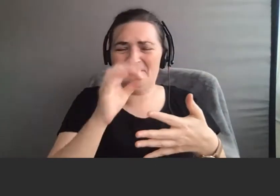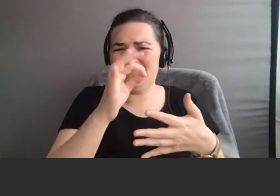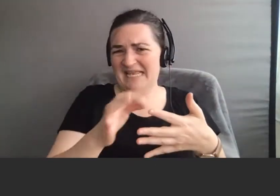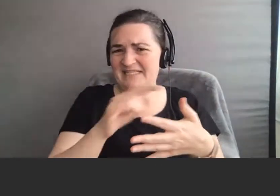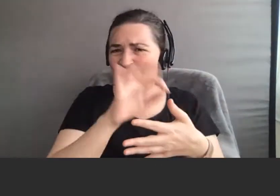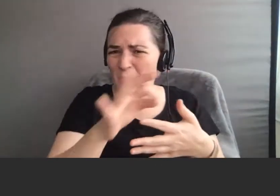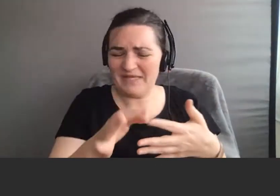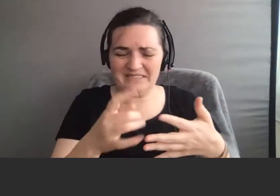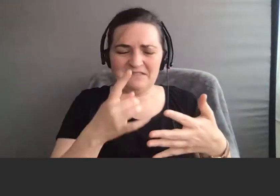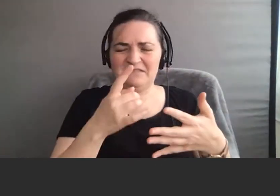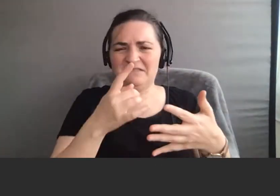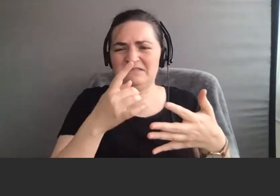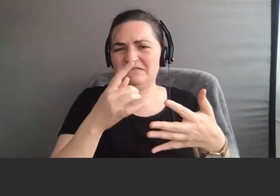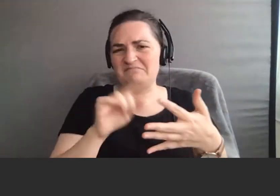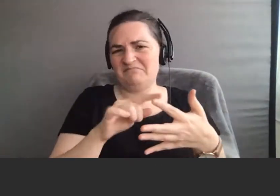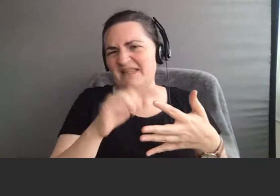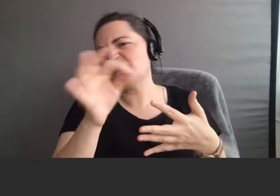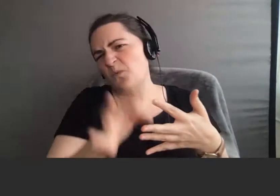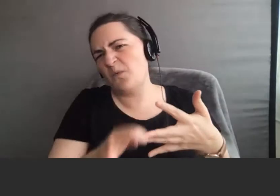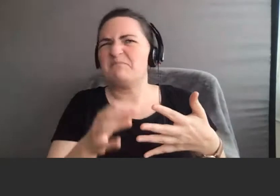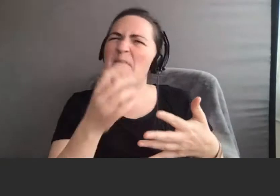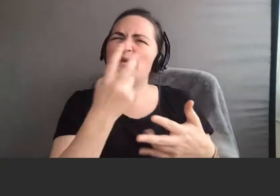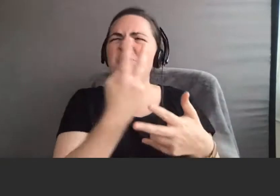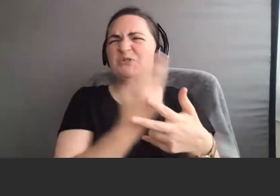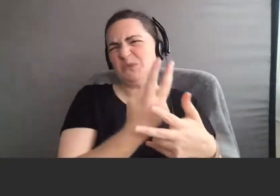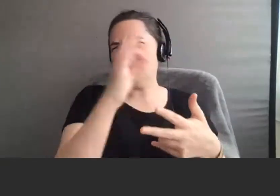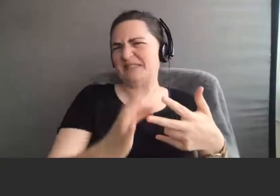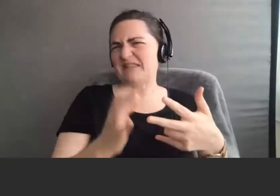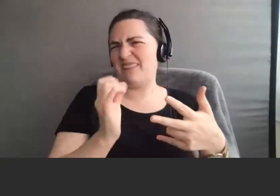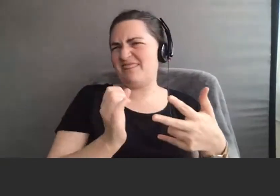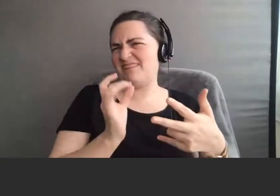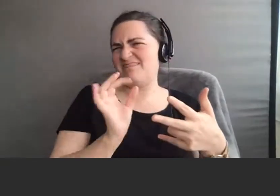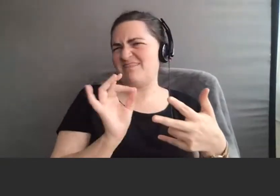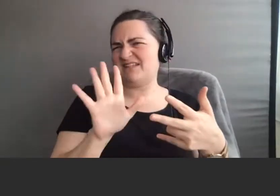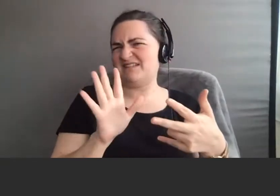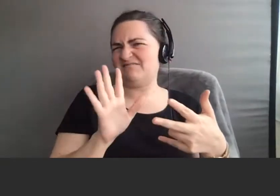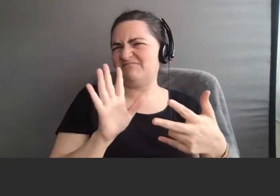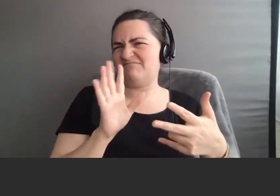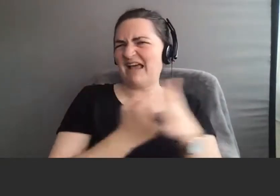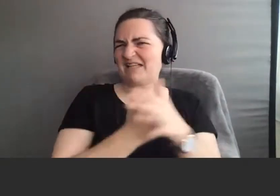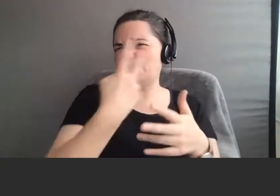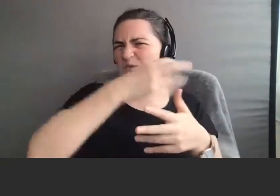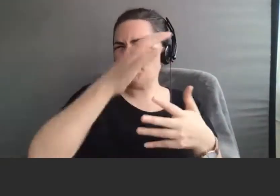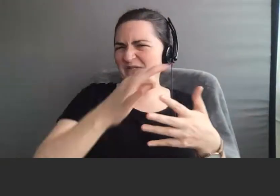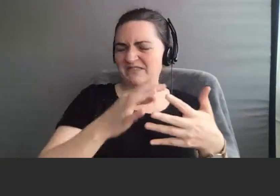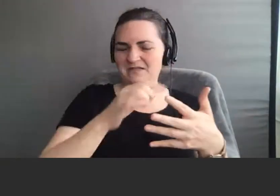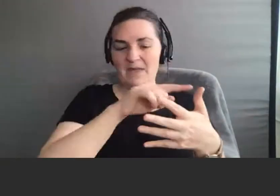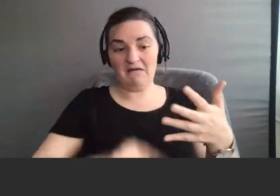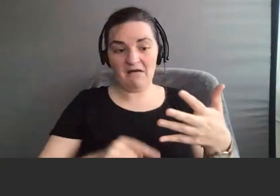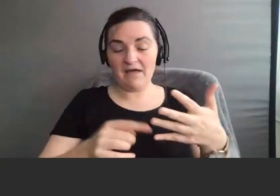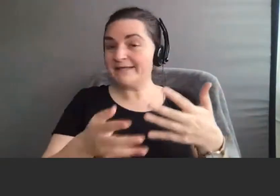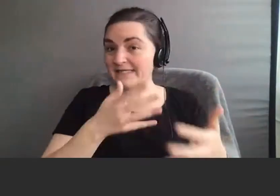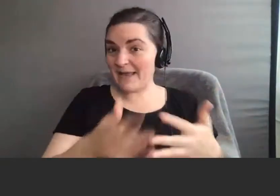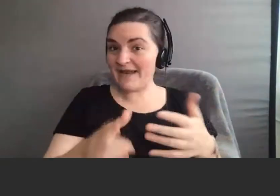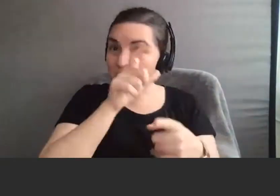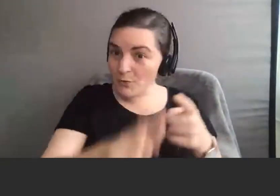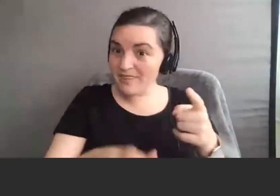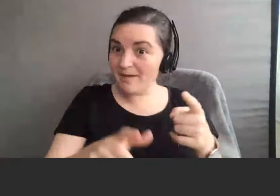think I'm going to do 2 quizzes. I quite like quizzes. They're quite easy. They're simple for you to do. You just have to kind of tick boxes.